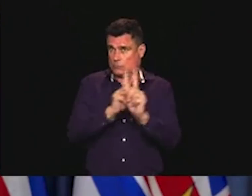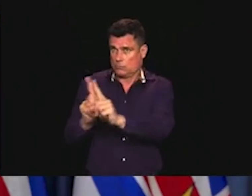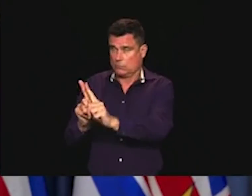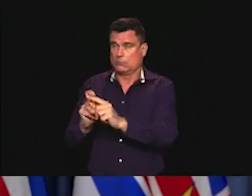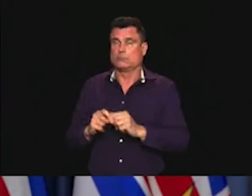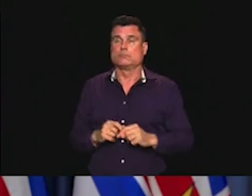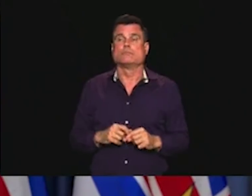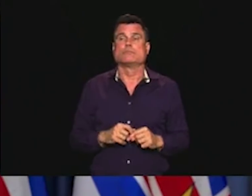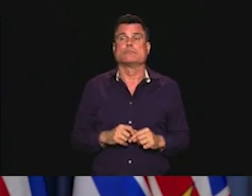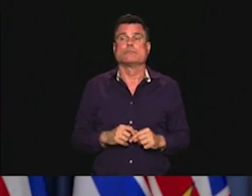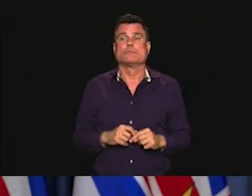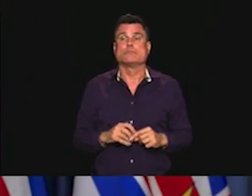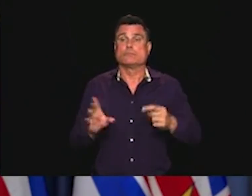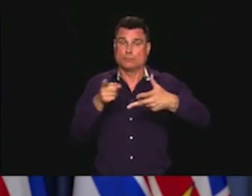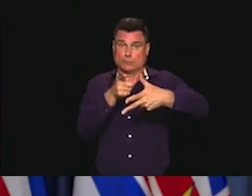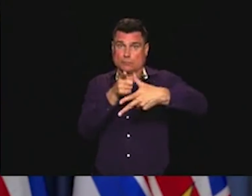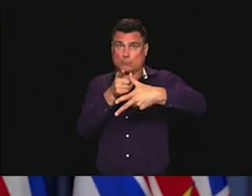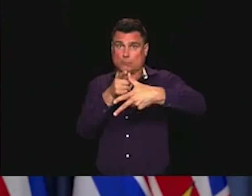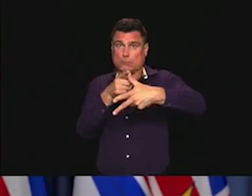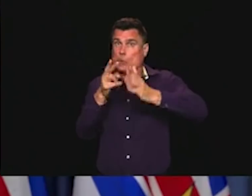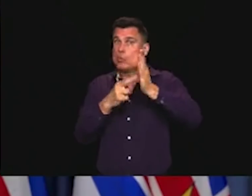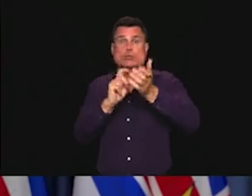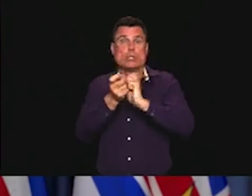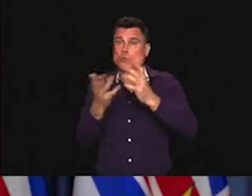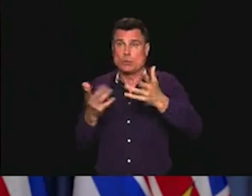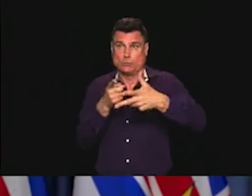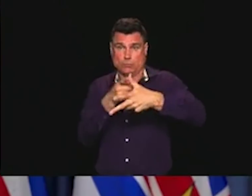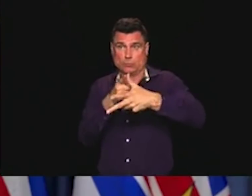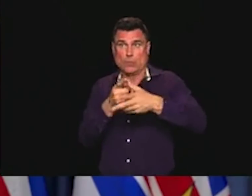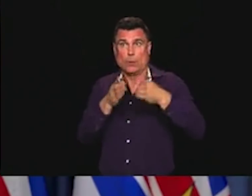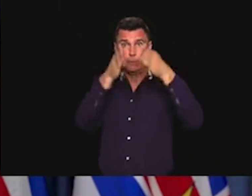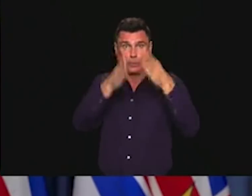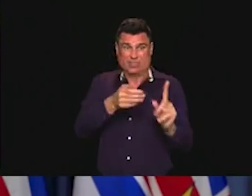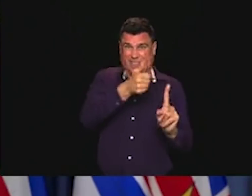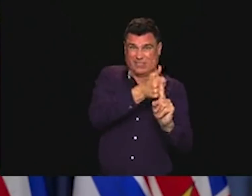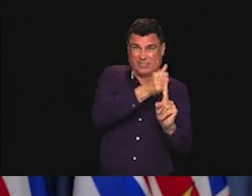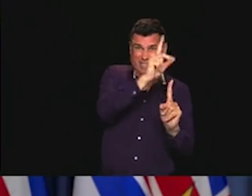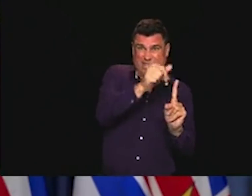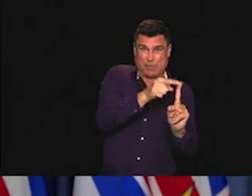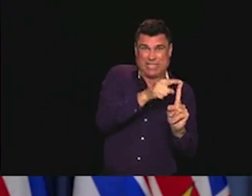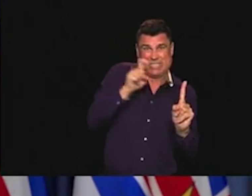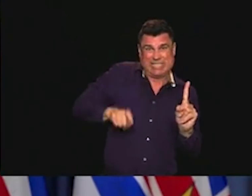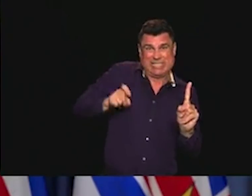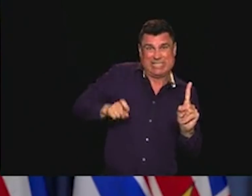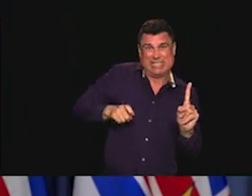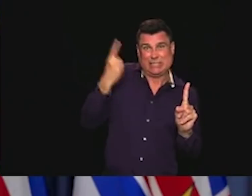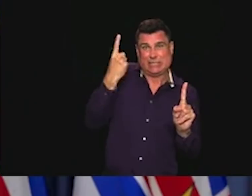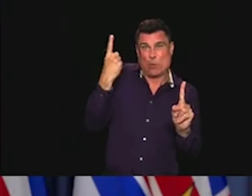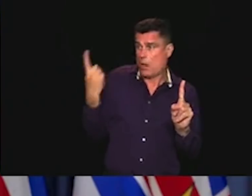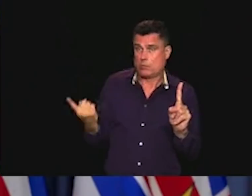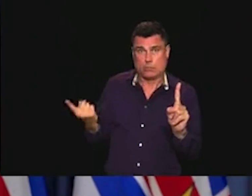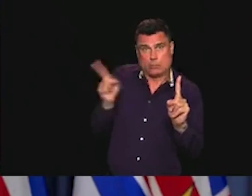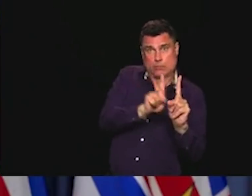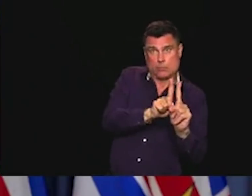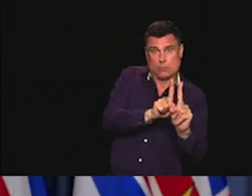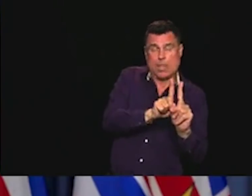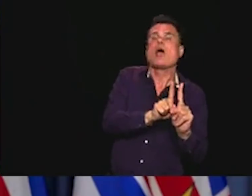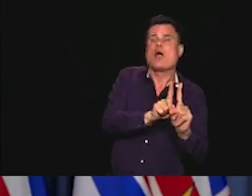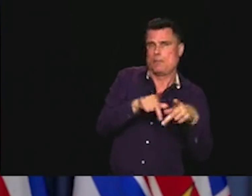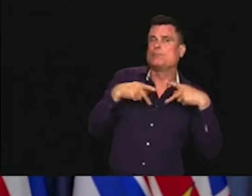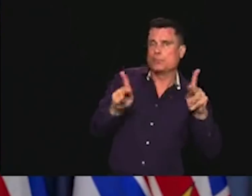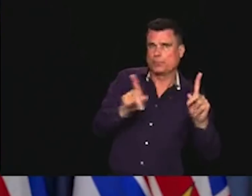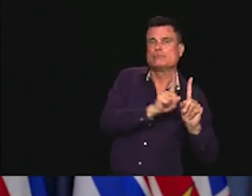in decision-making. Those changes will be posted today, and they're significant changes for people that came at the request and the concern of